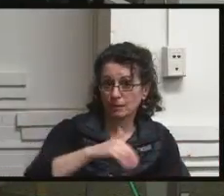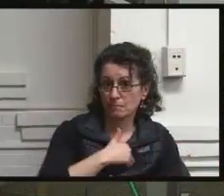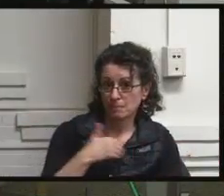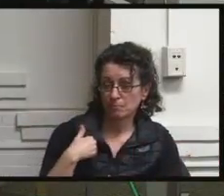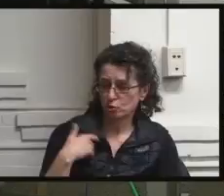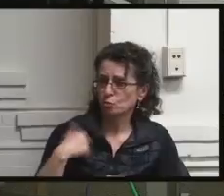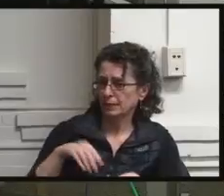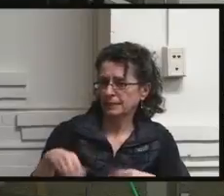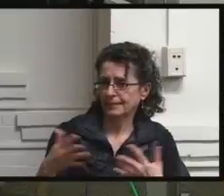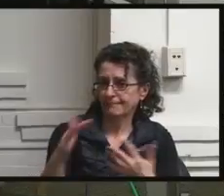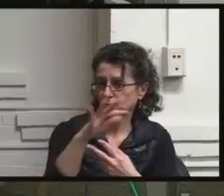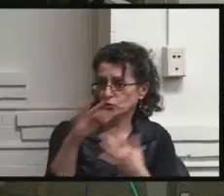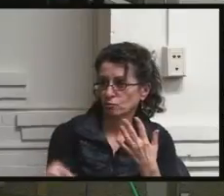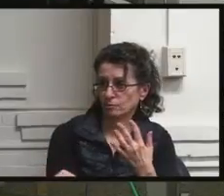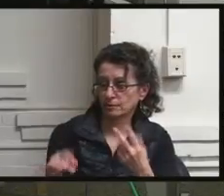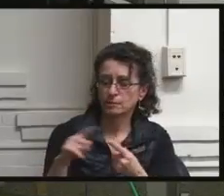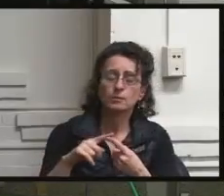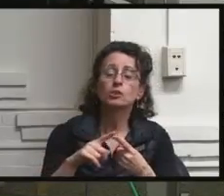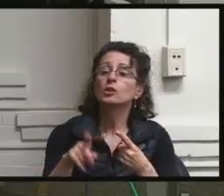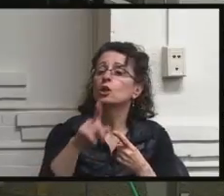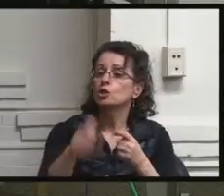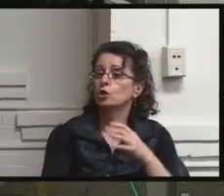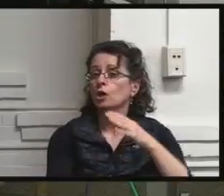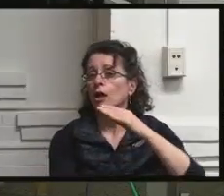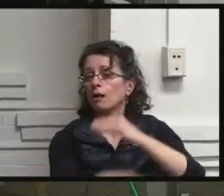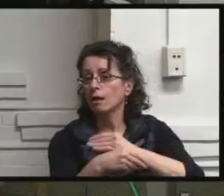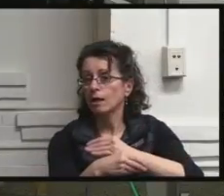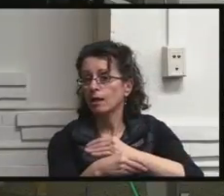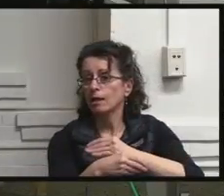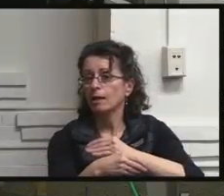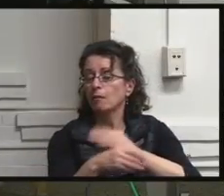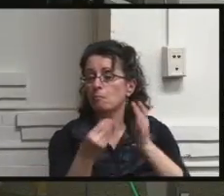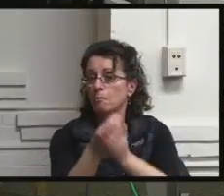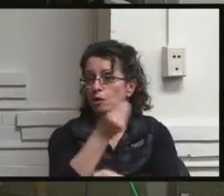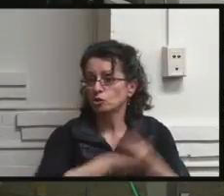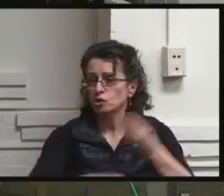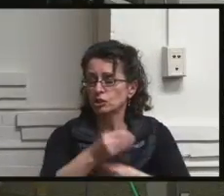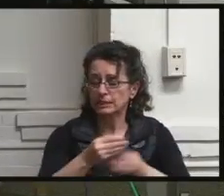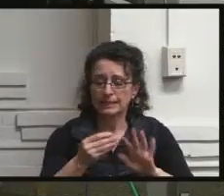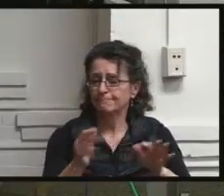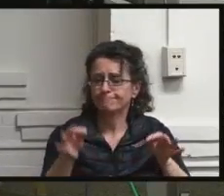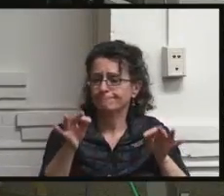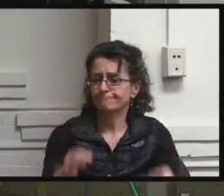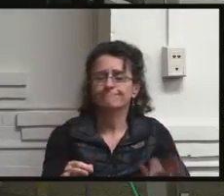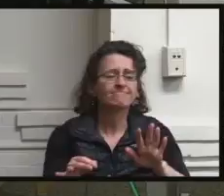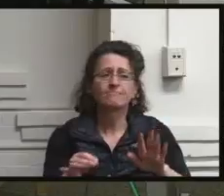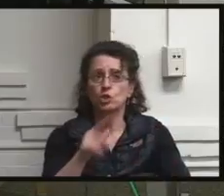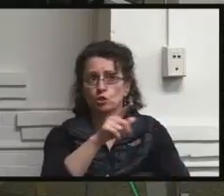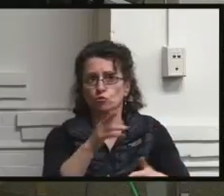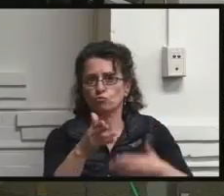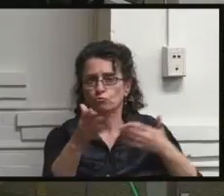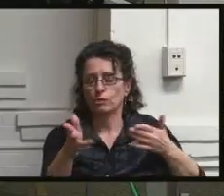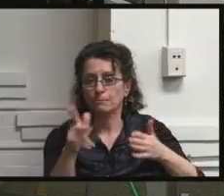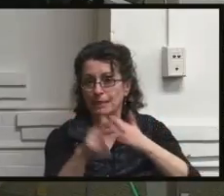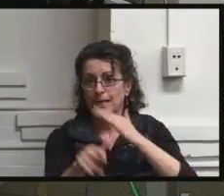option of making an amendment and saying to us, no, we don't want to do what you're recommending. We would rather use